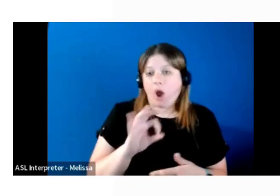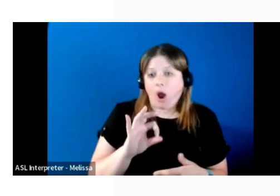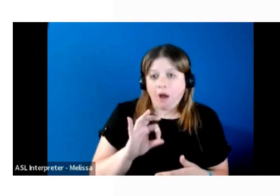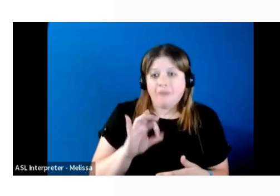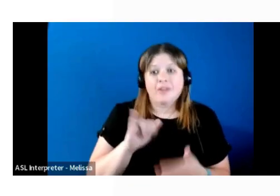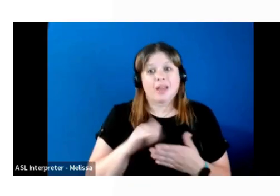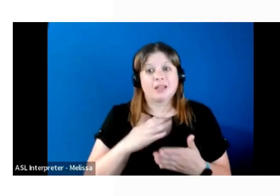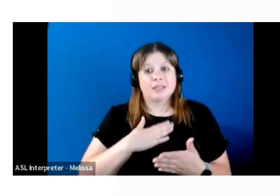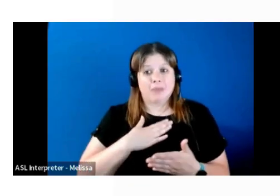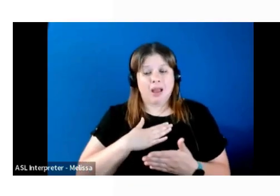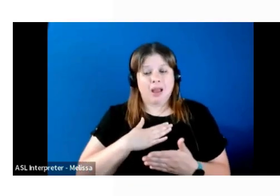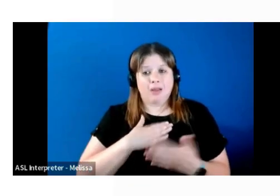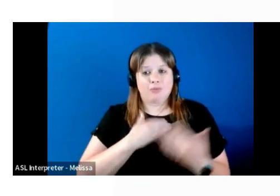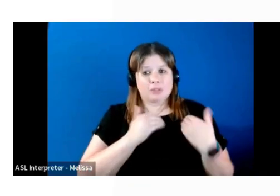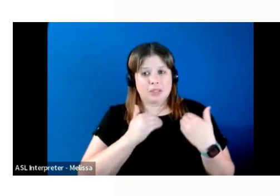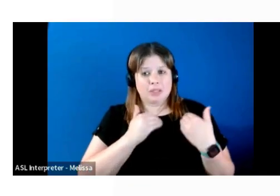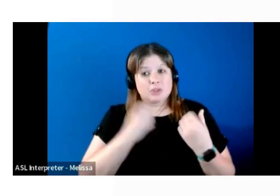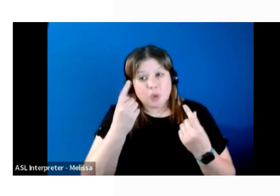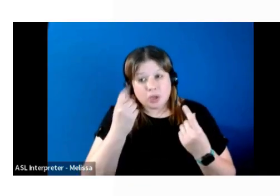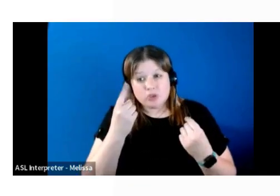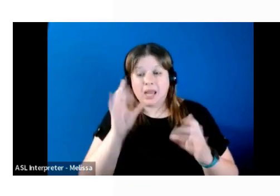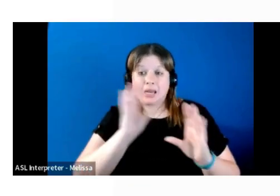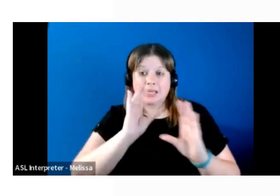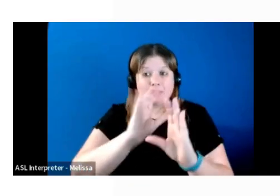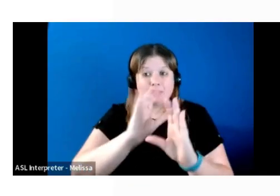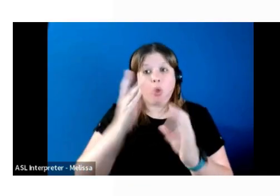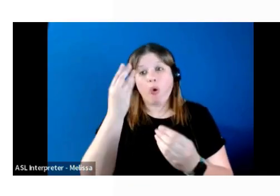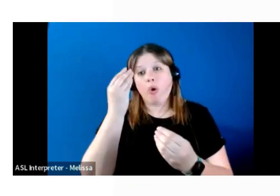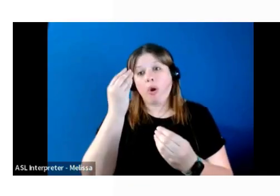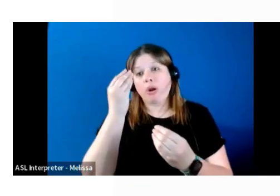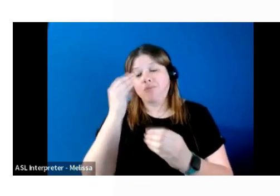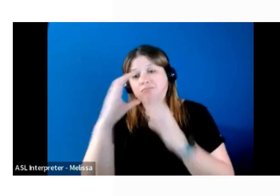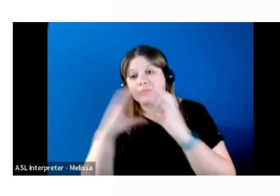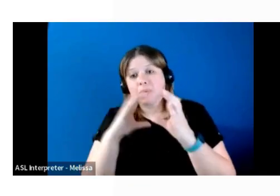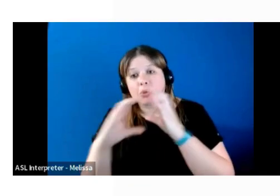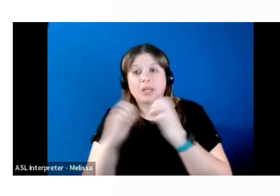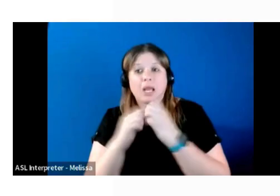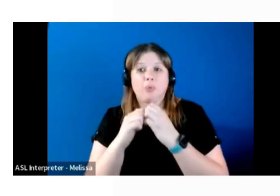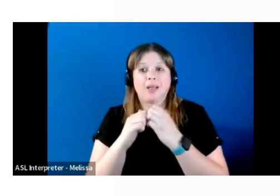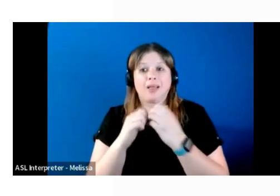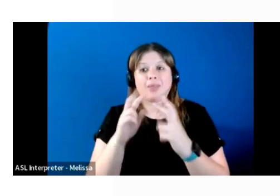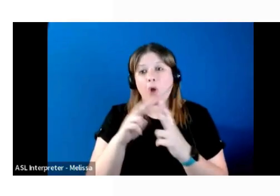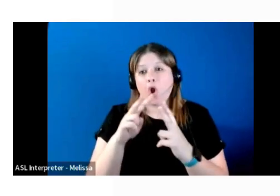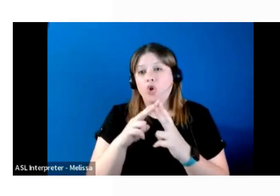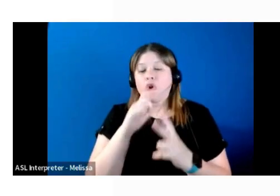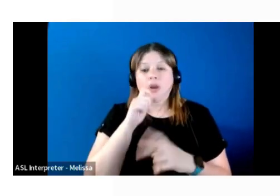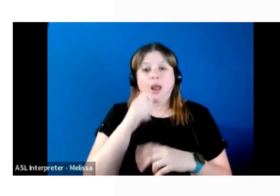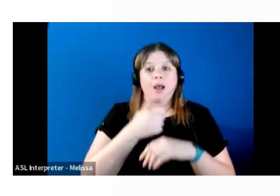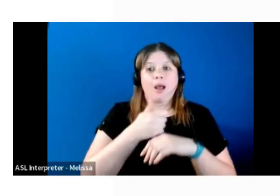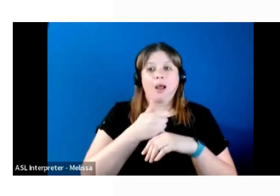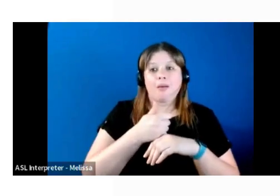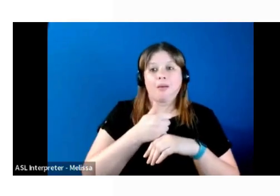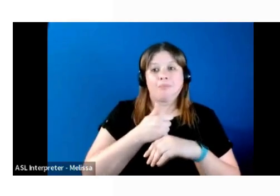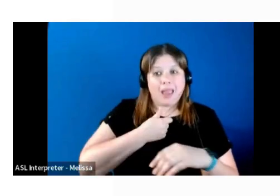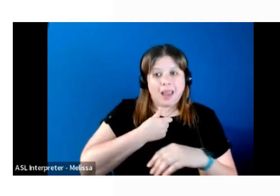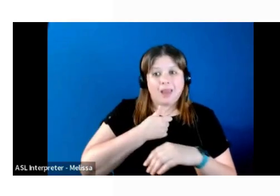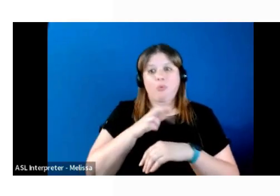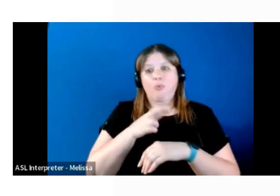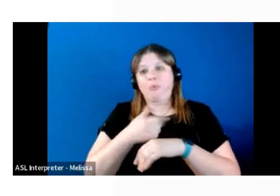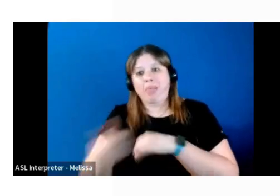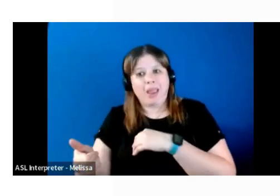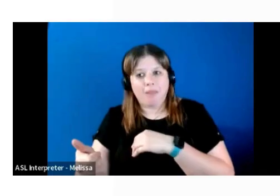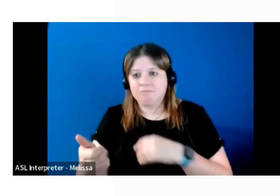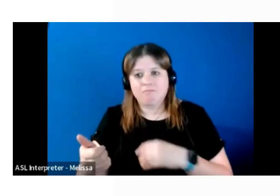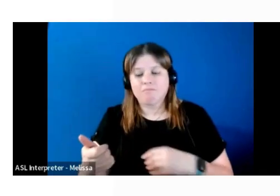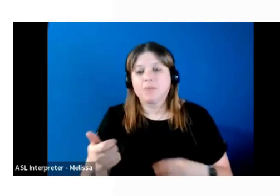understand, explore, and communicate to a partner without blaming oneself or a partner,